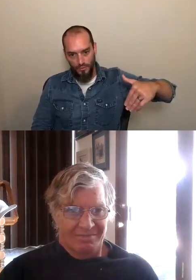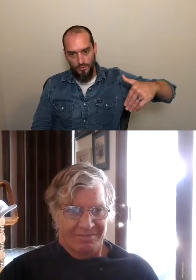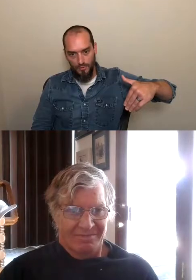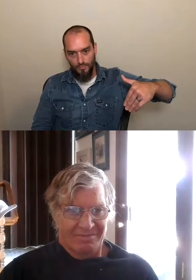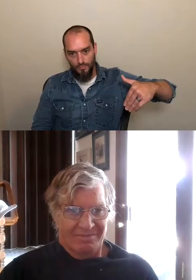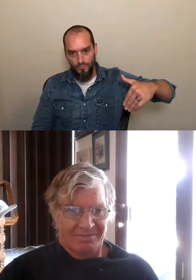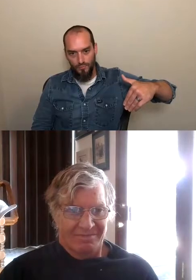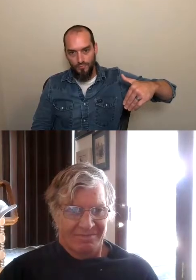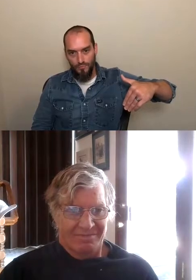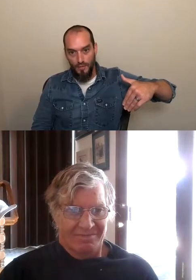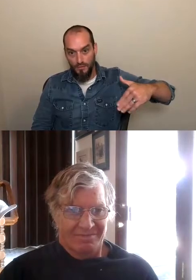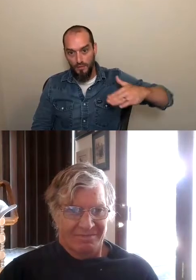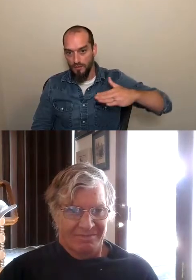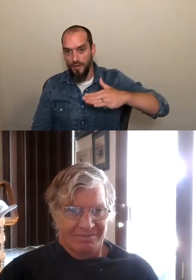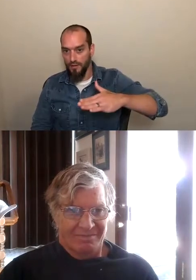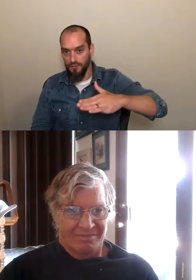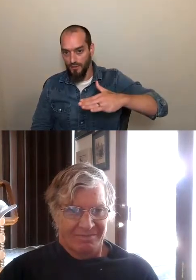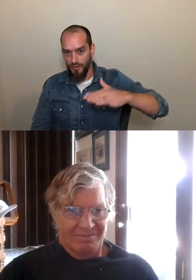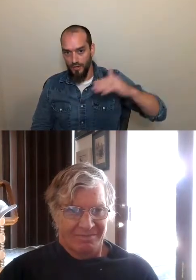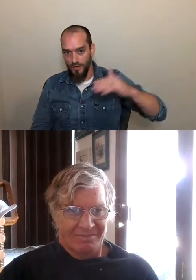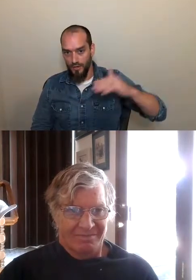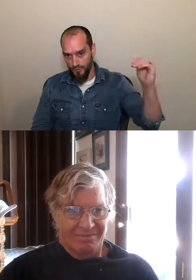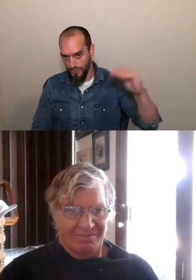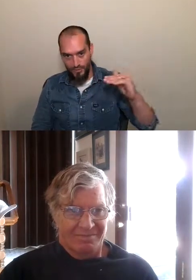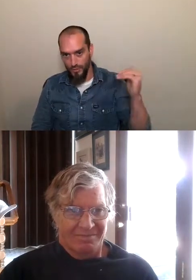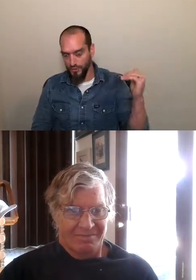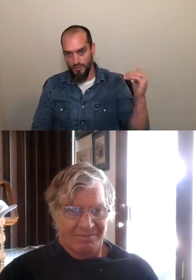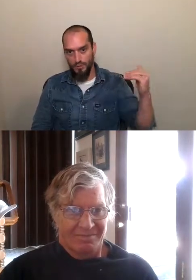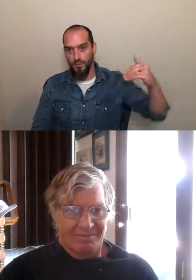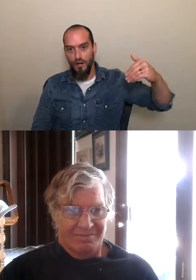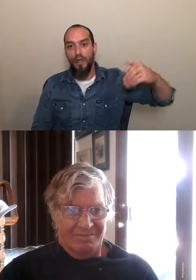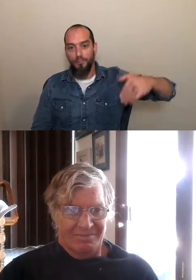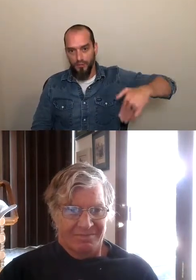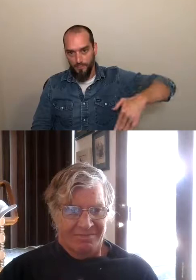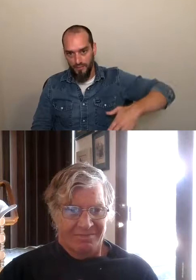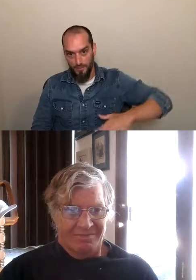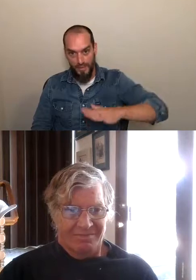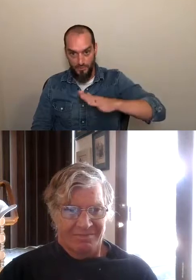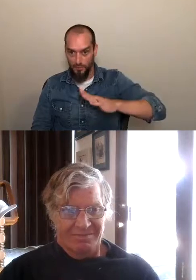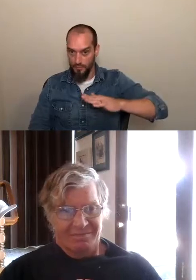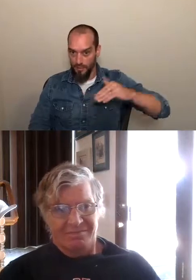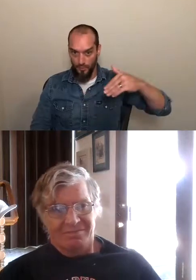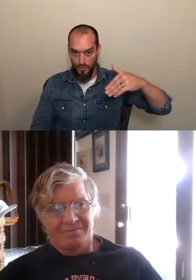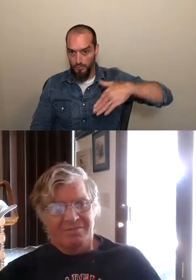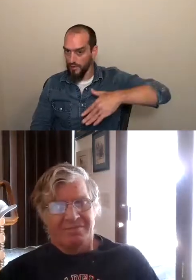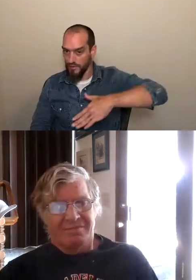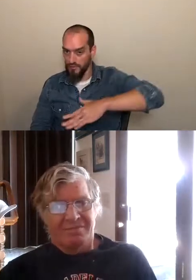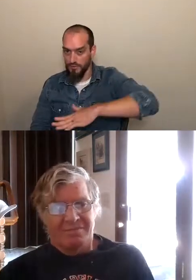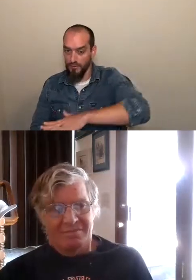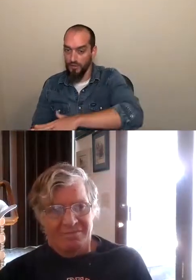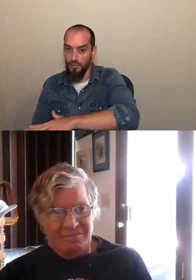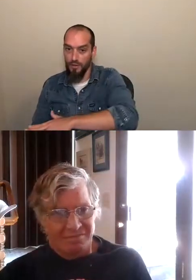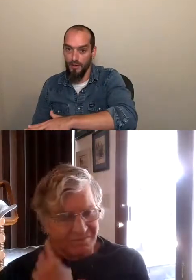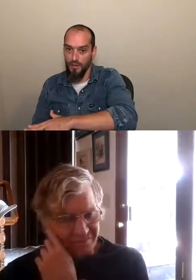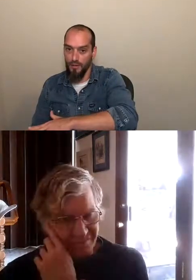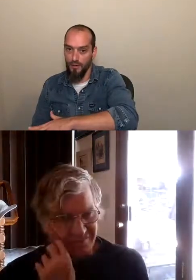wall, it's gonna come out of those electrical outlets or those light switches or push beneath the baseboard. And by the way, oh, that gets underneath